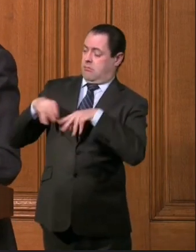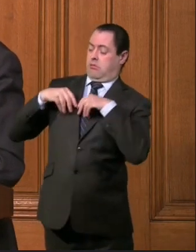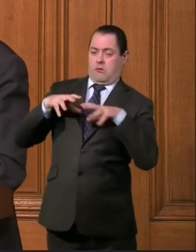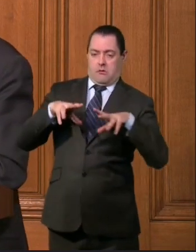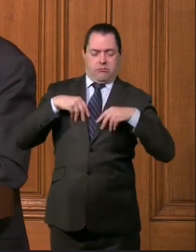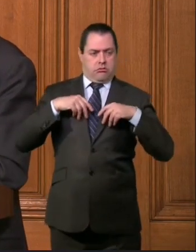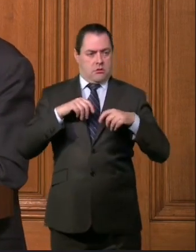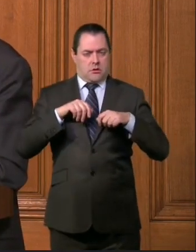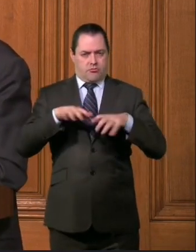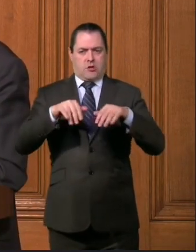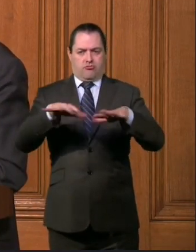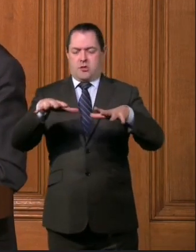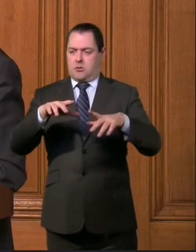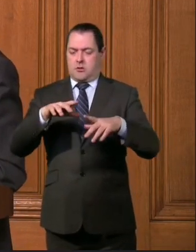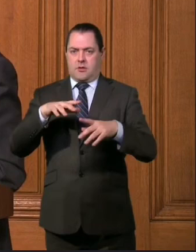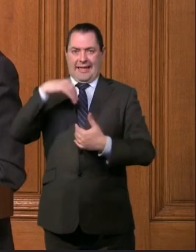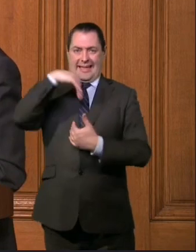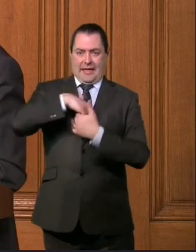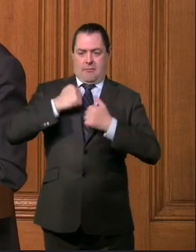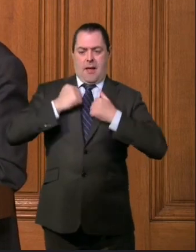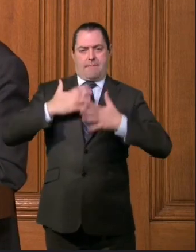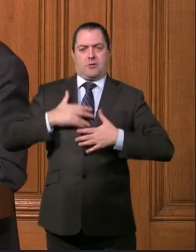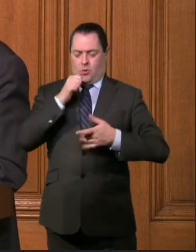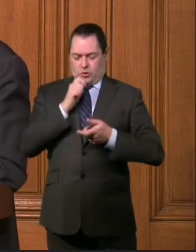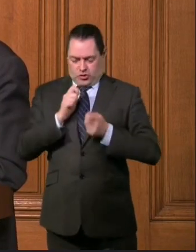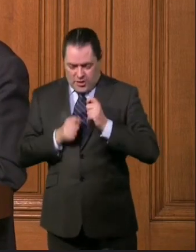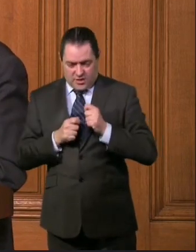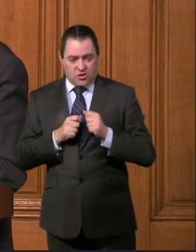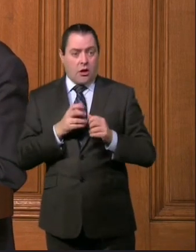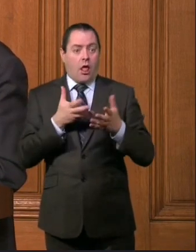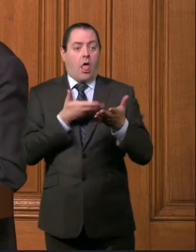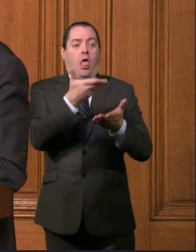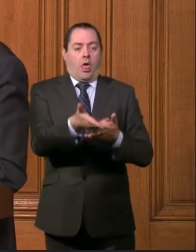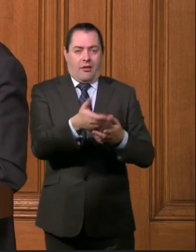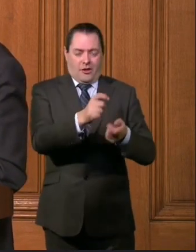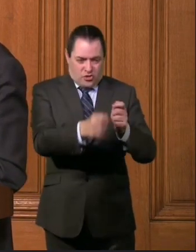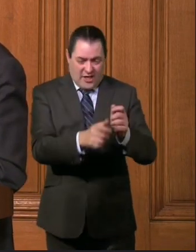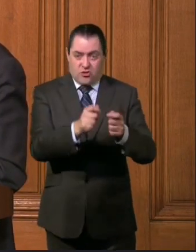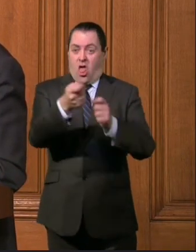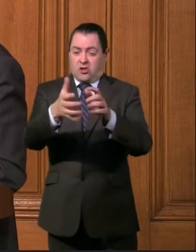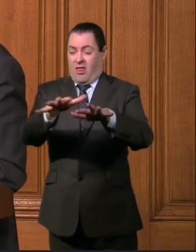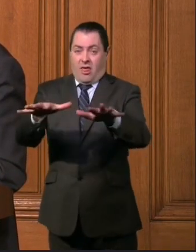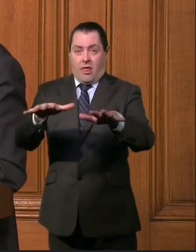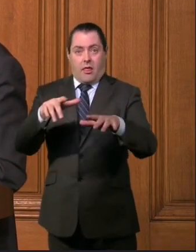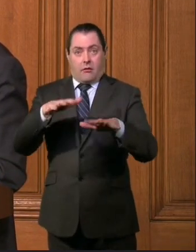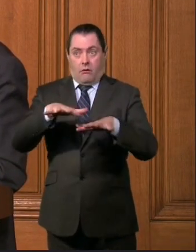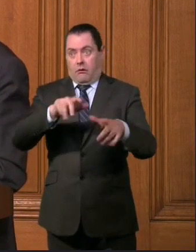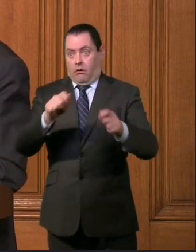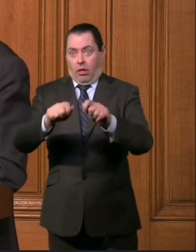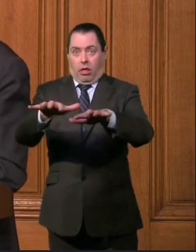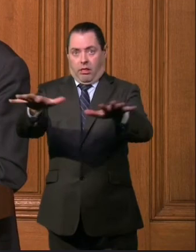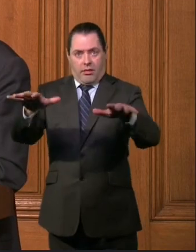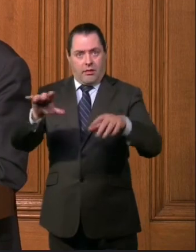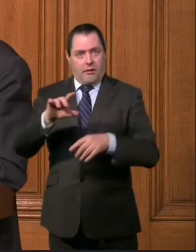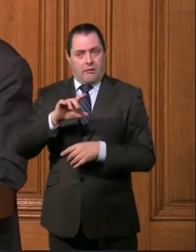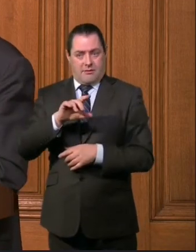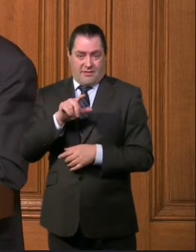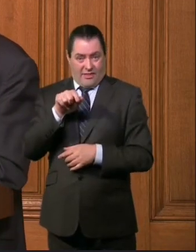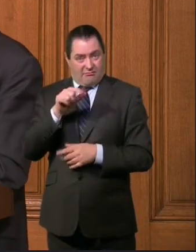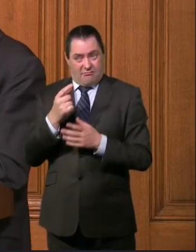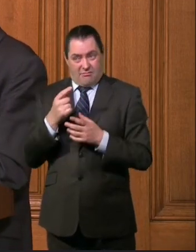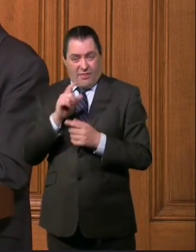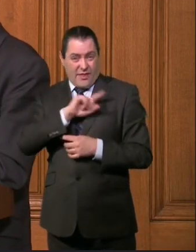mutation and alter. And that's what's happening around the world. And that's why we're seeing the same mutations pop up everywhere. So these mutations have